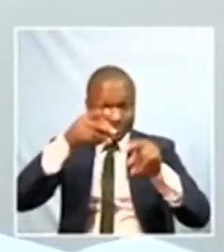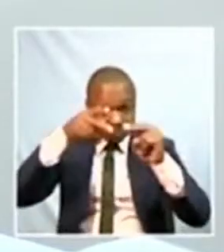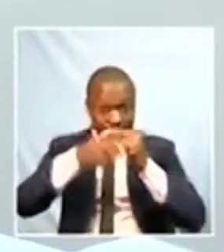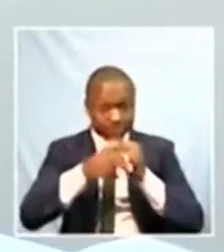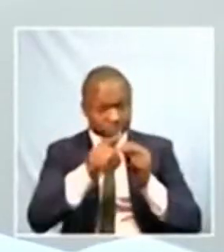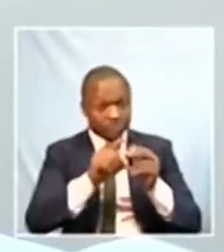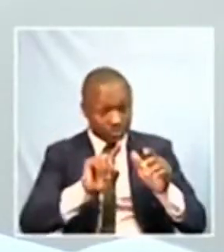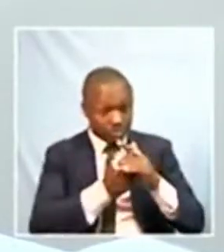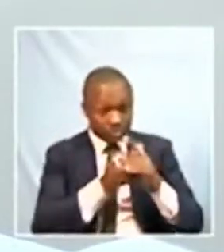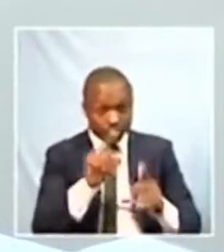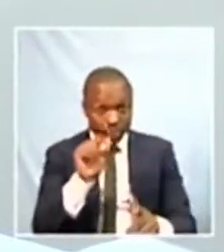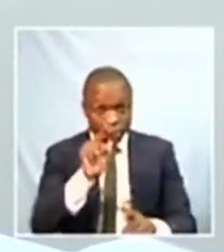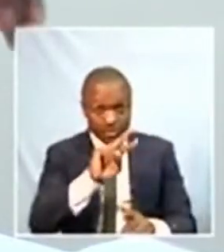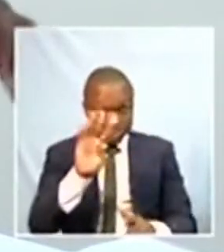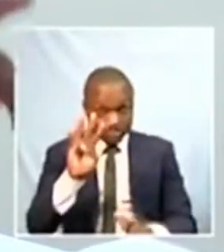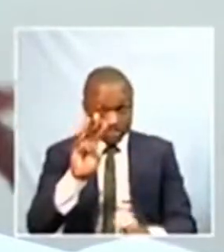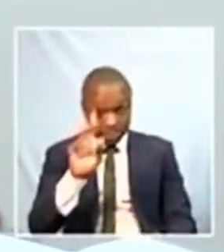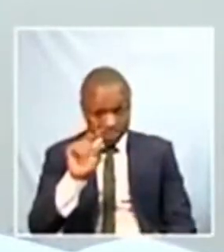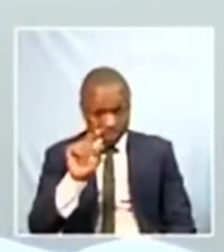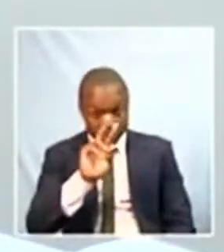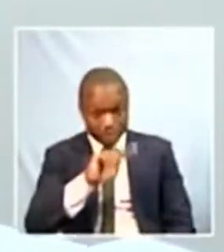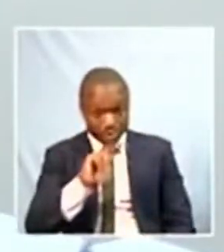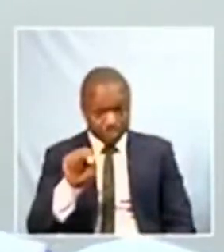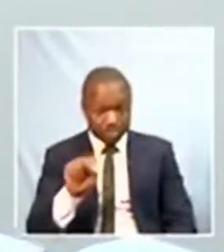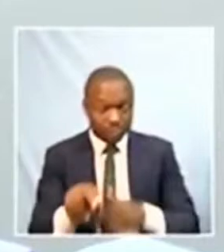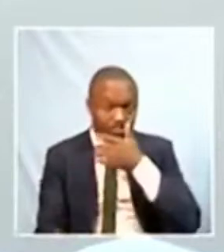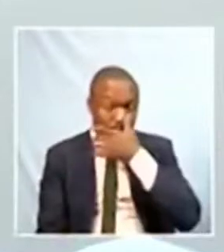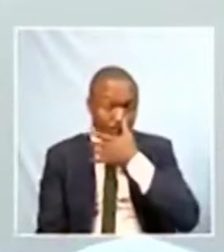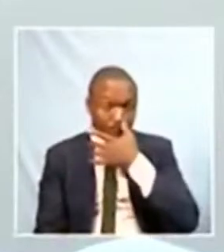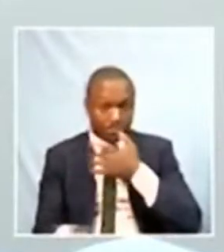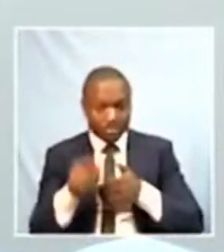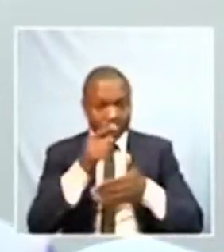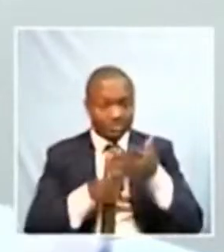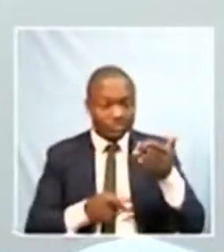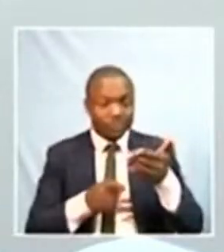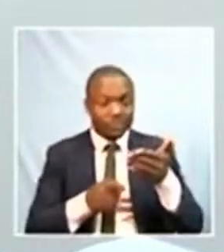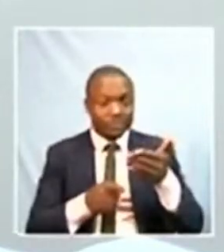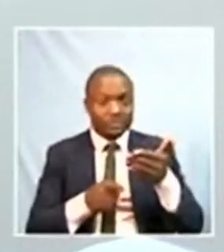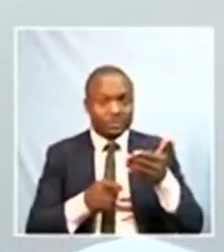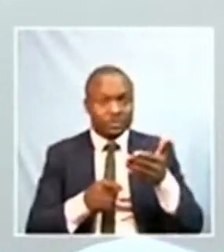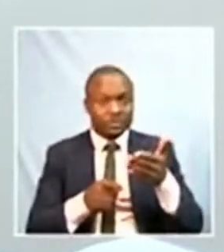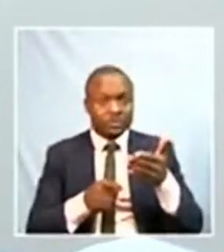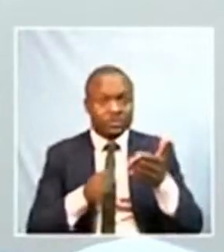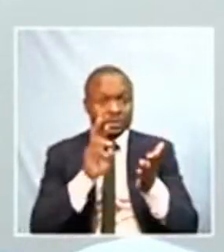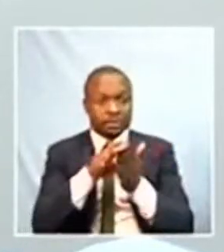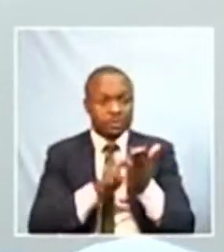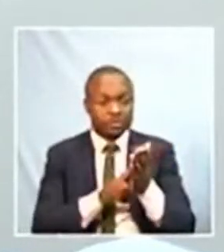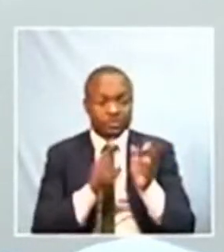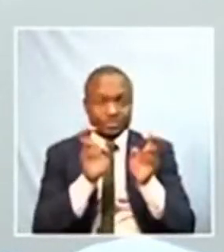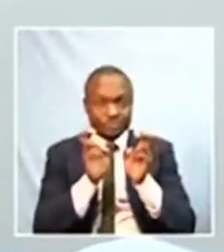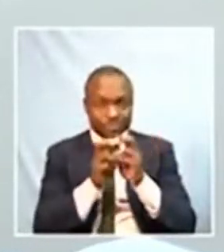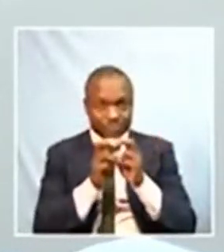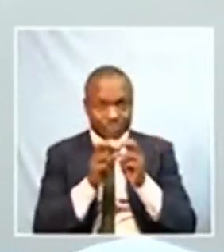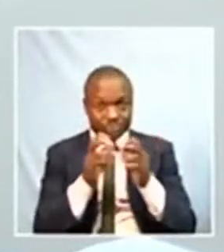you started in 2024. From 2022, what were the terms of the contract?